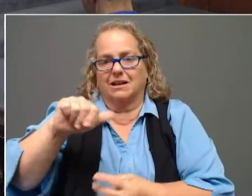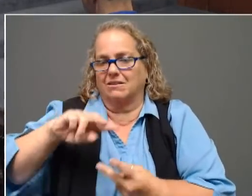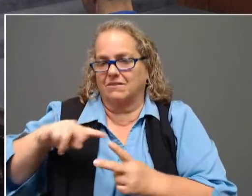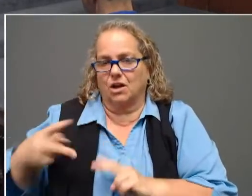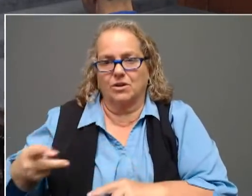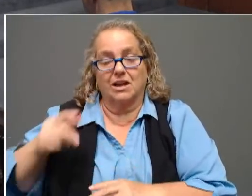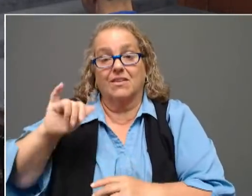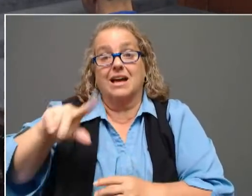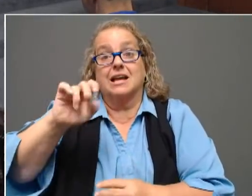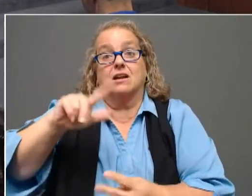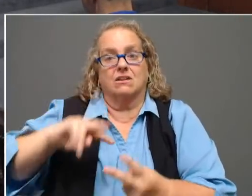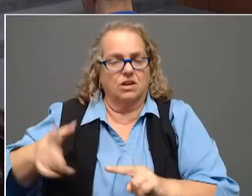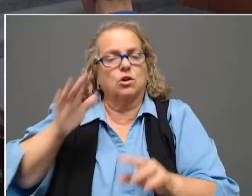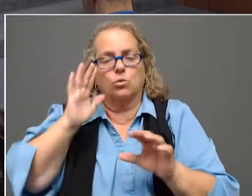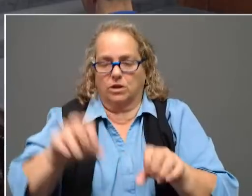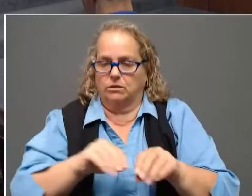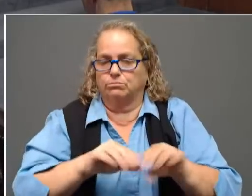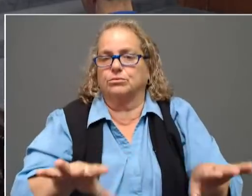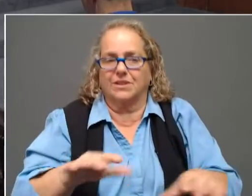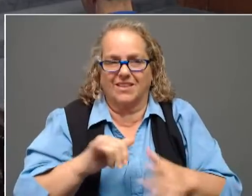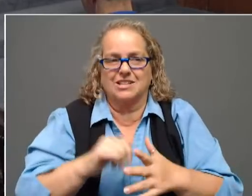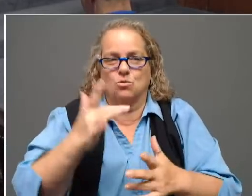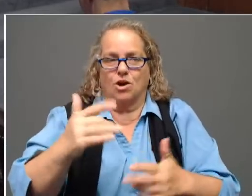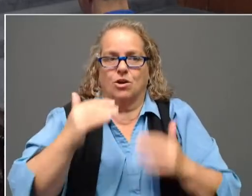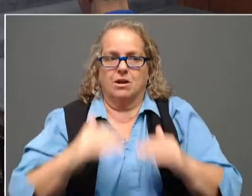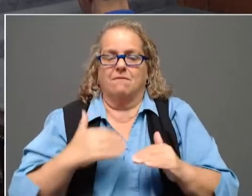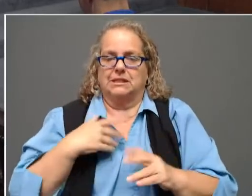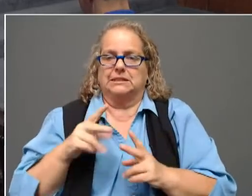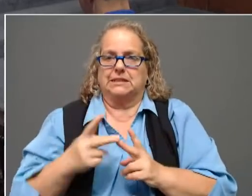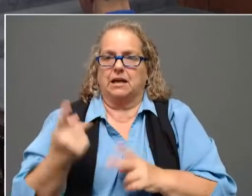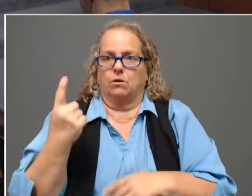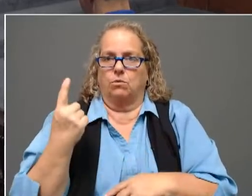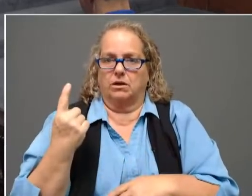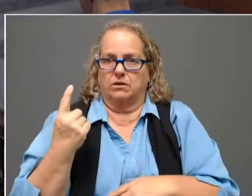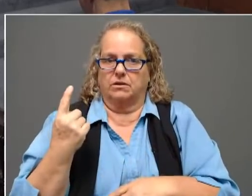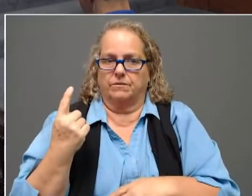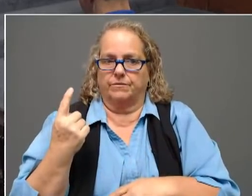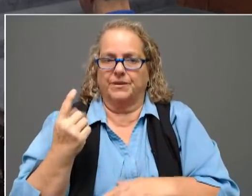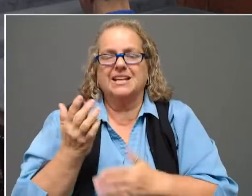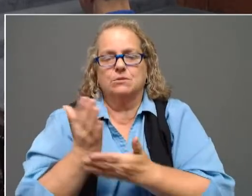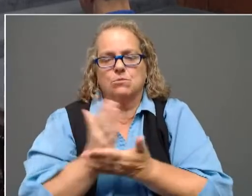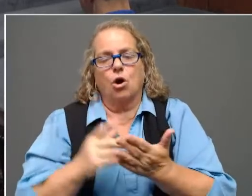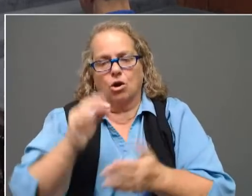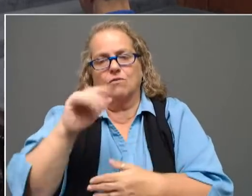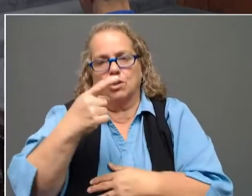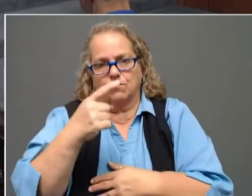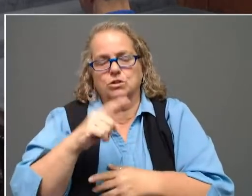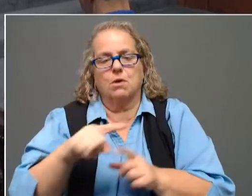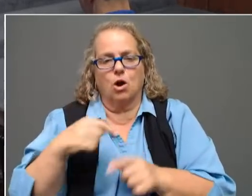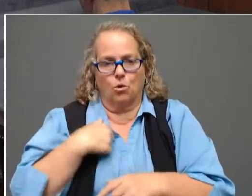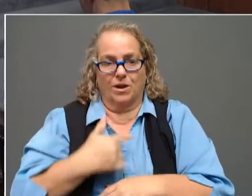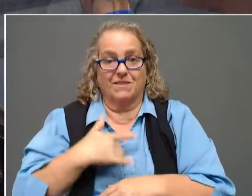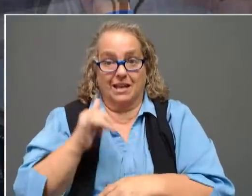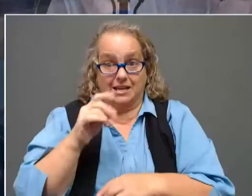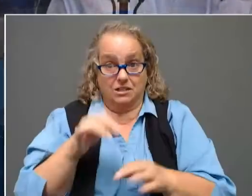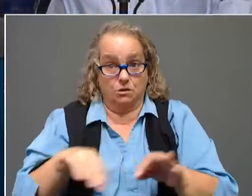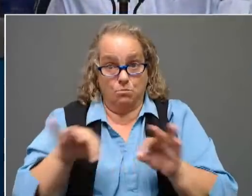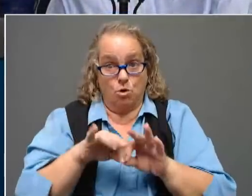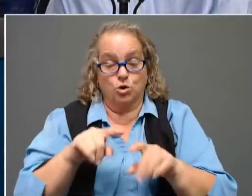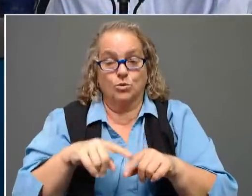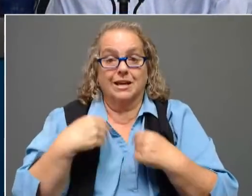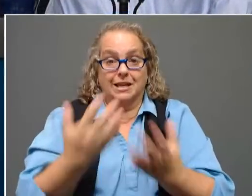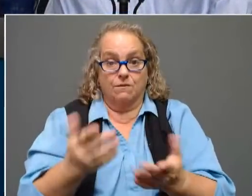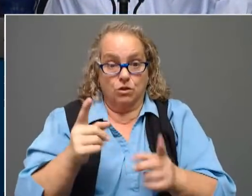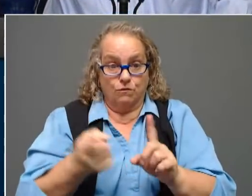why we have the second one up, even though it's part of the first. We believe that it's important to give the first recommendation